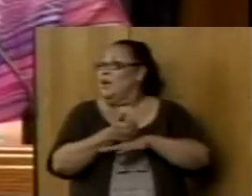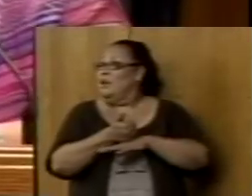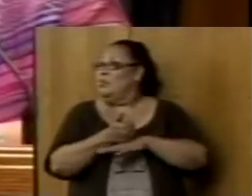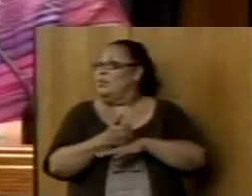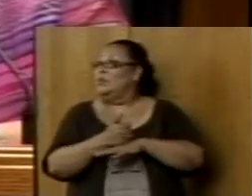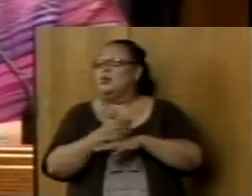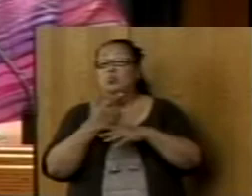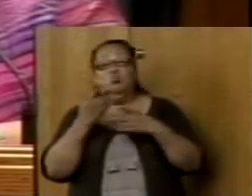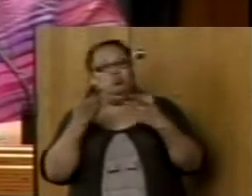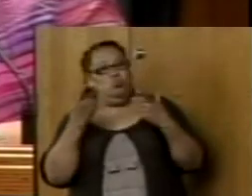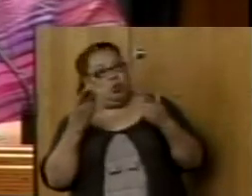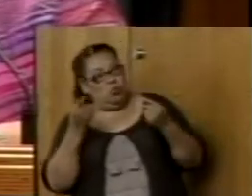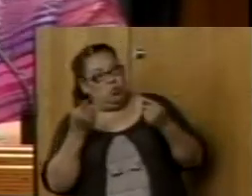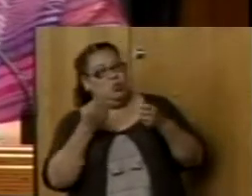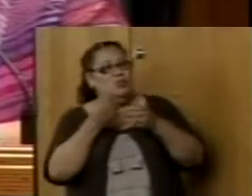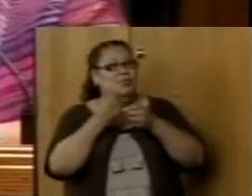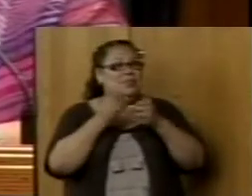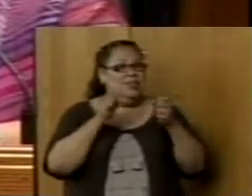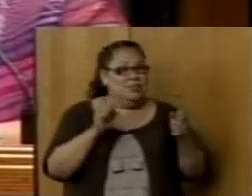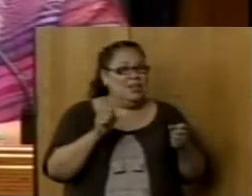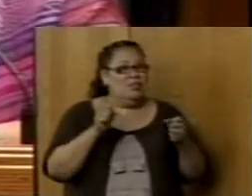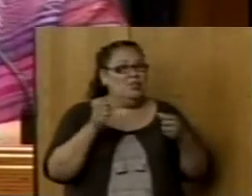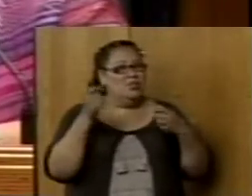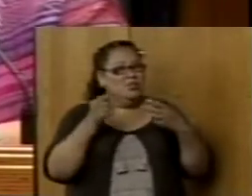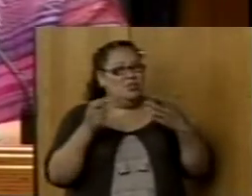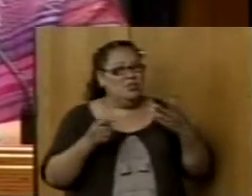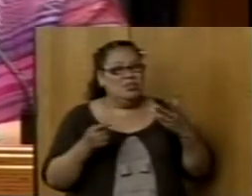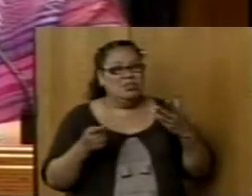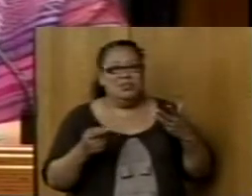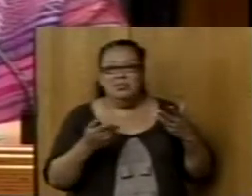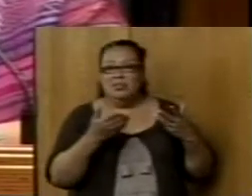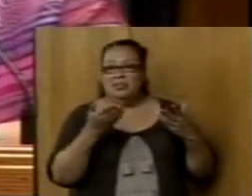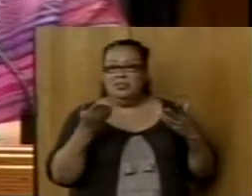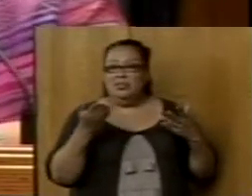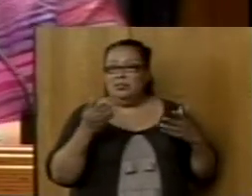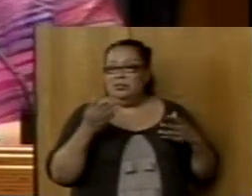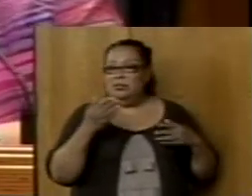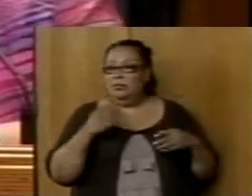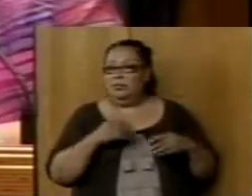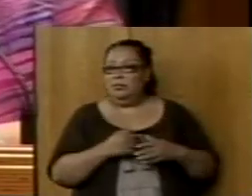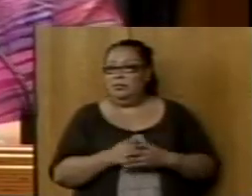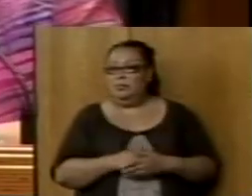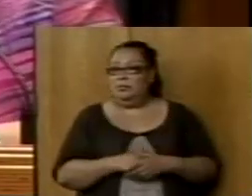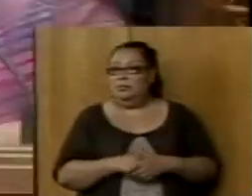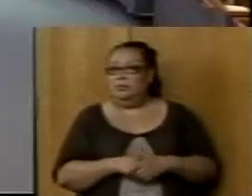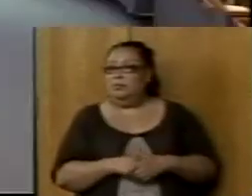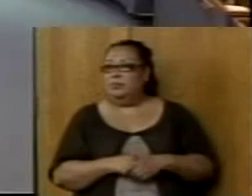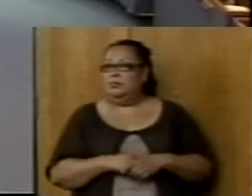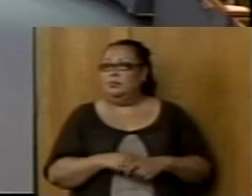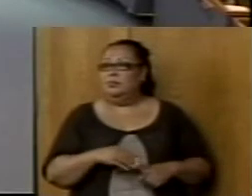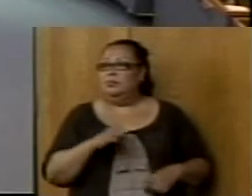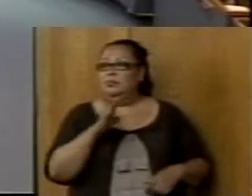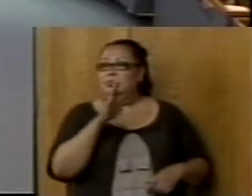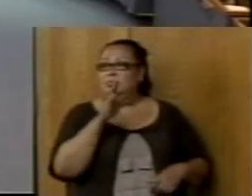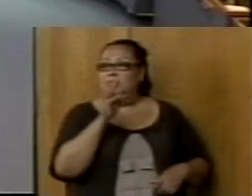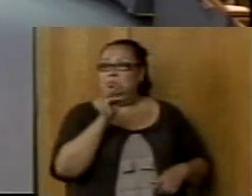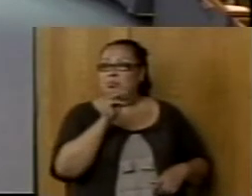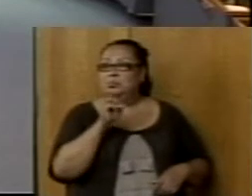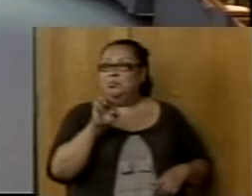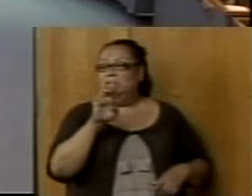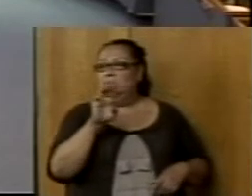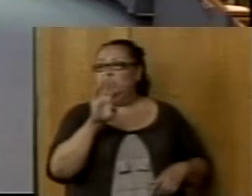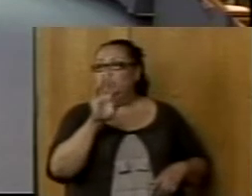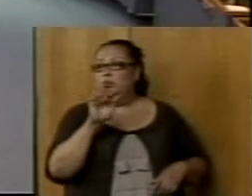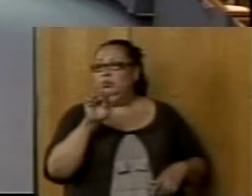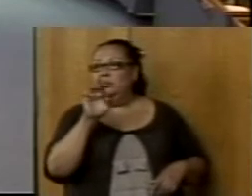we do for safety, for training, and things of that sort. Do we have anyone here prepared to make that presentation? I think Mr. Barbosa can probably share some